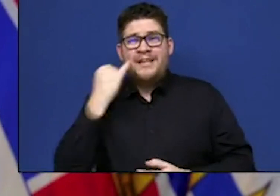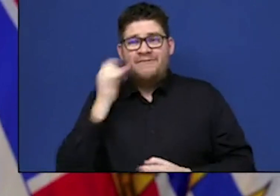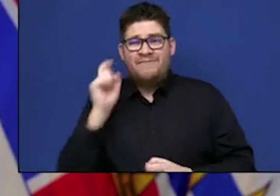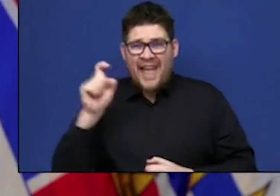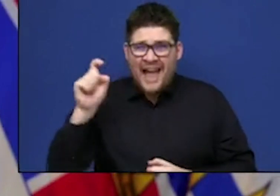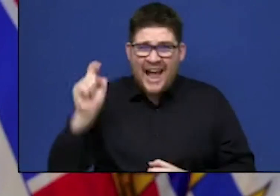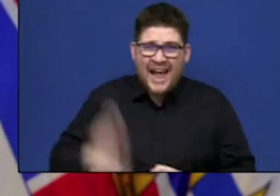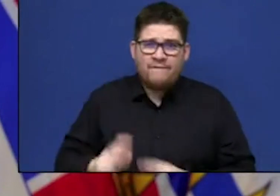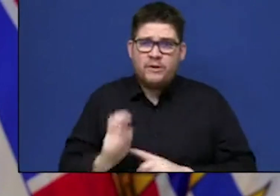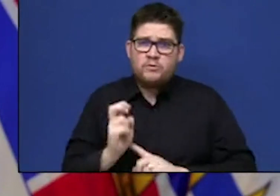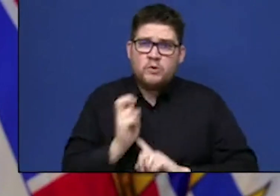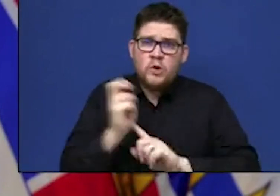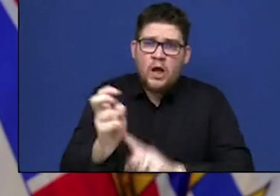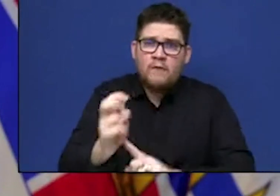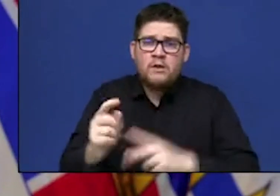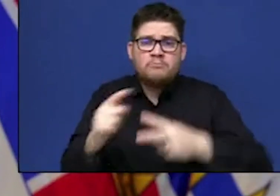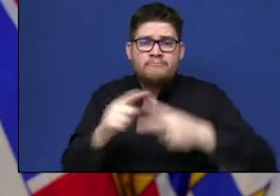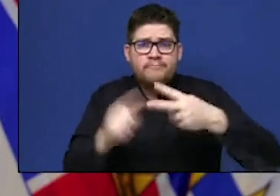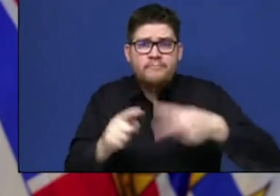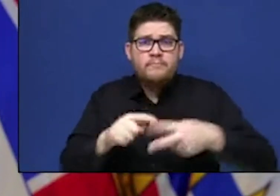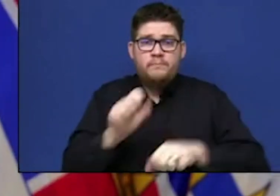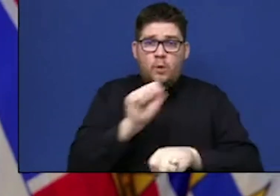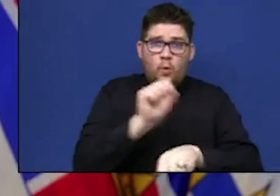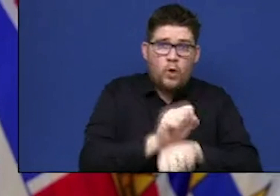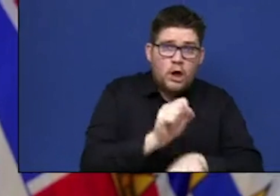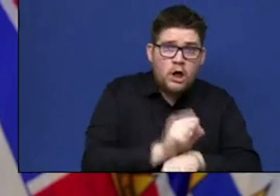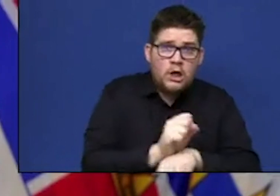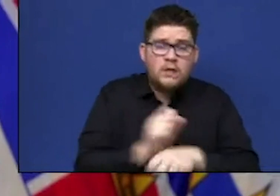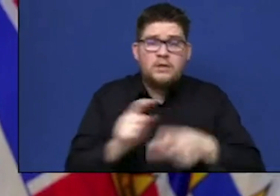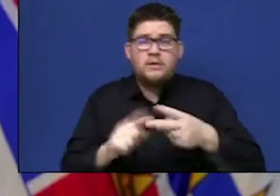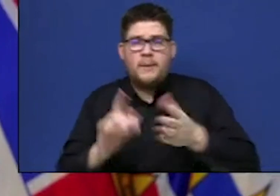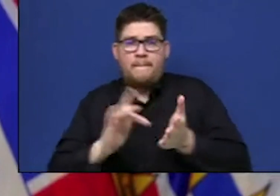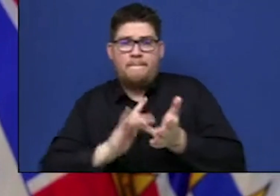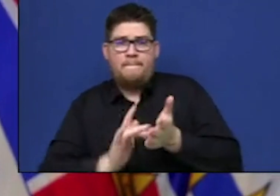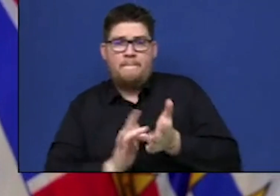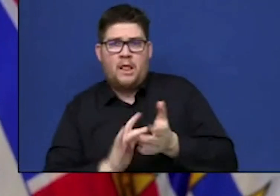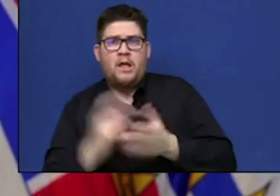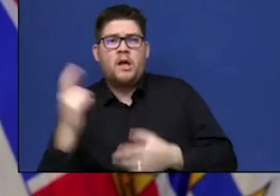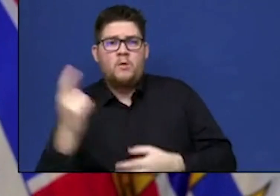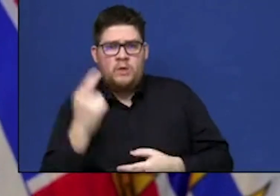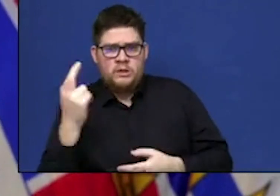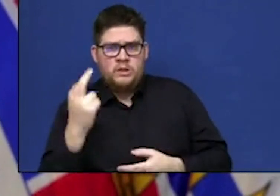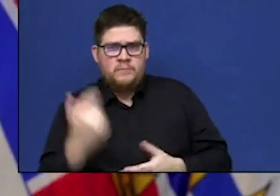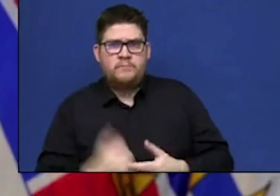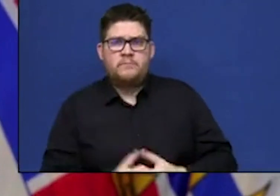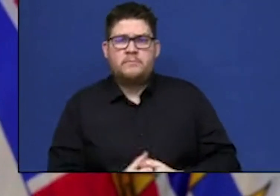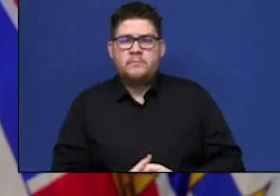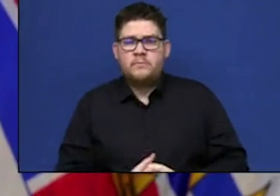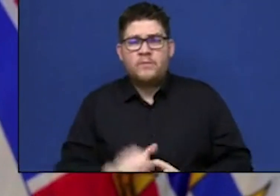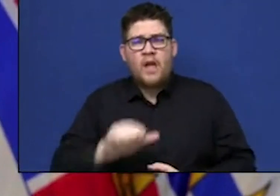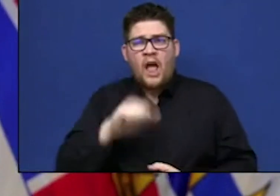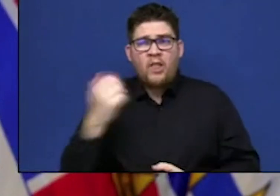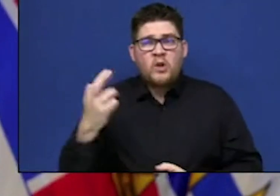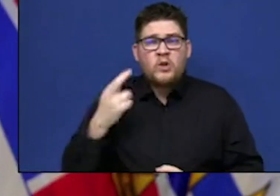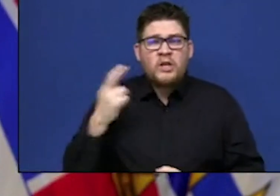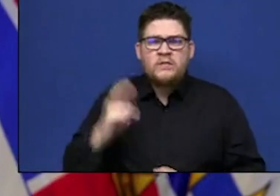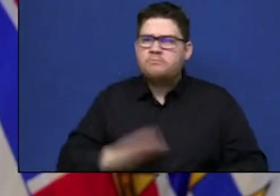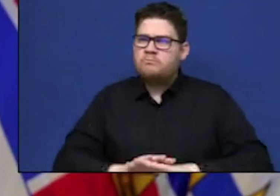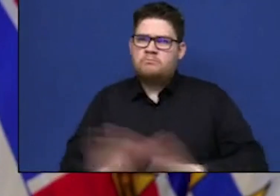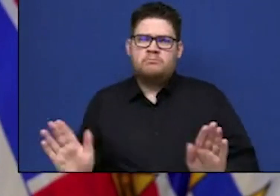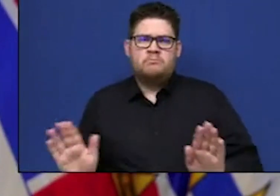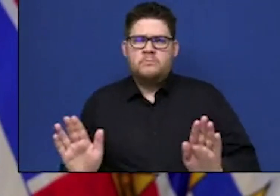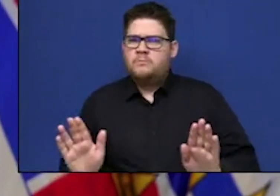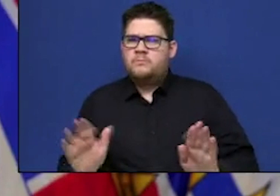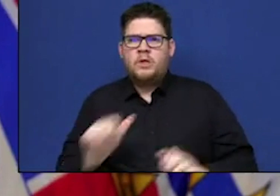close to home. It is movement of people that moves the virus, and we've seen that happen. It is sometimes travel from